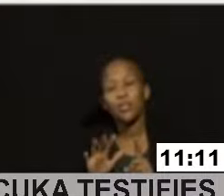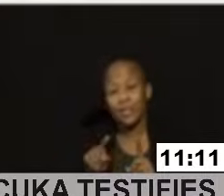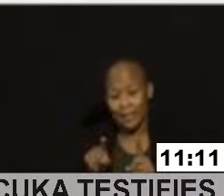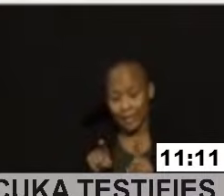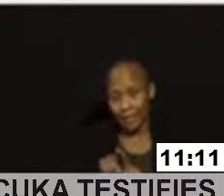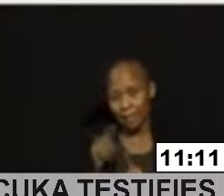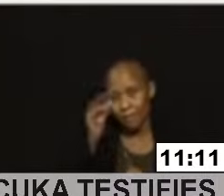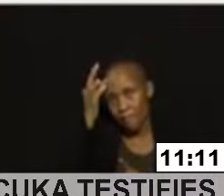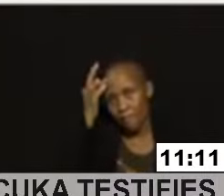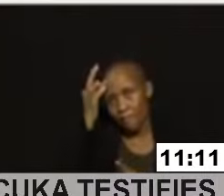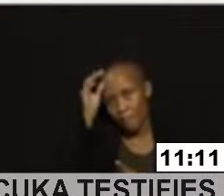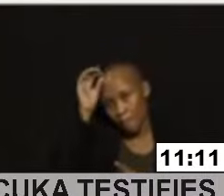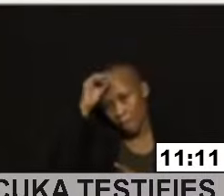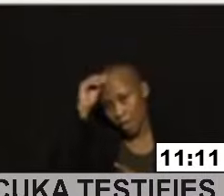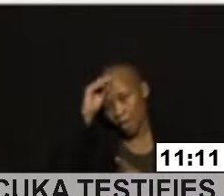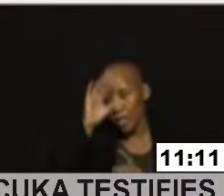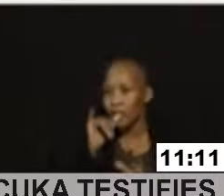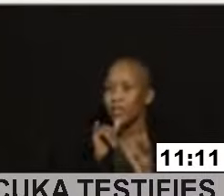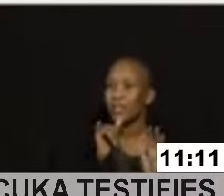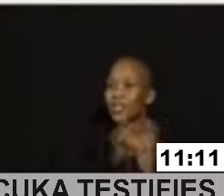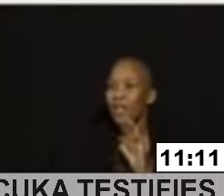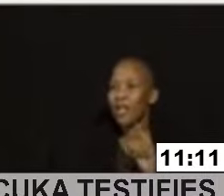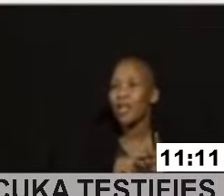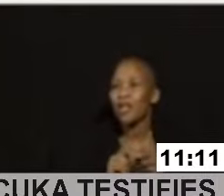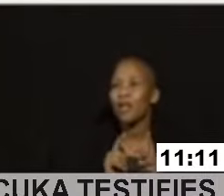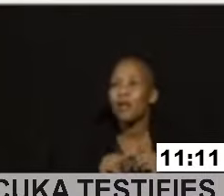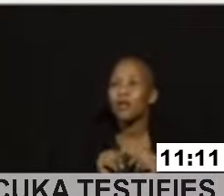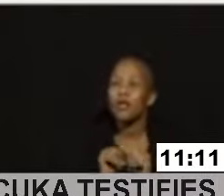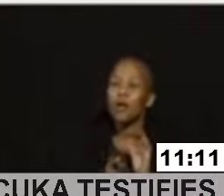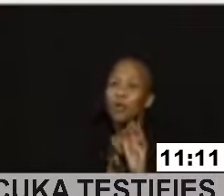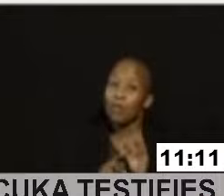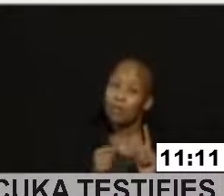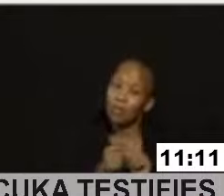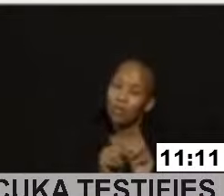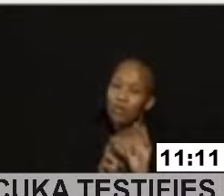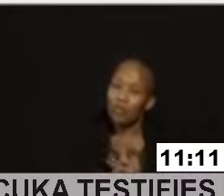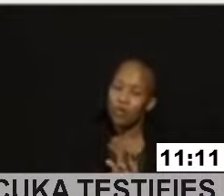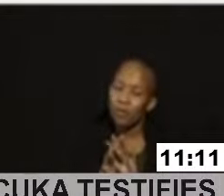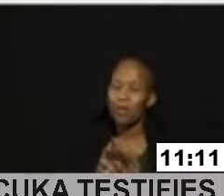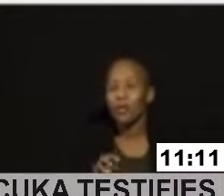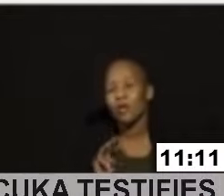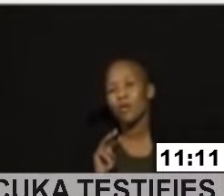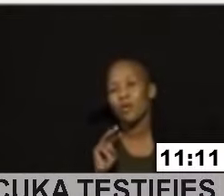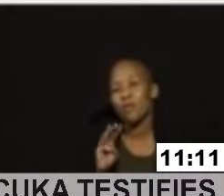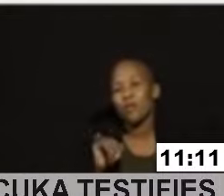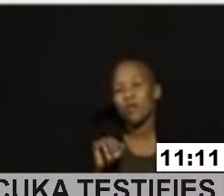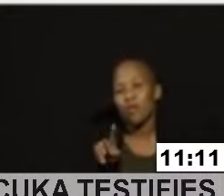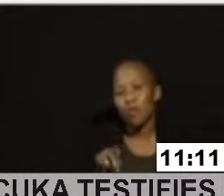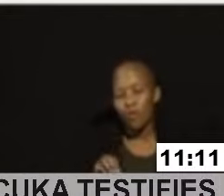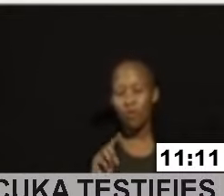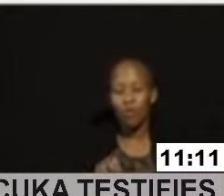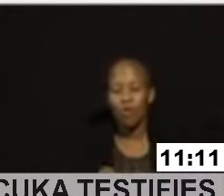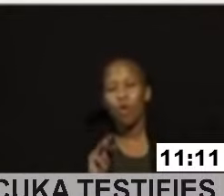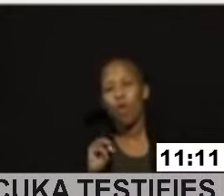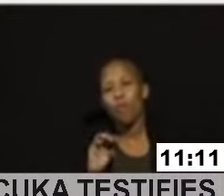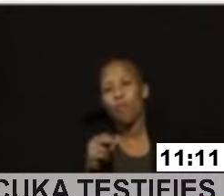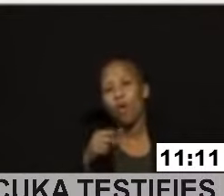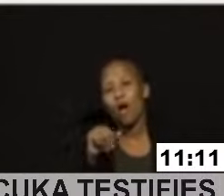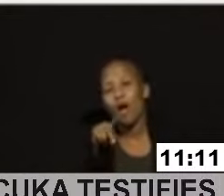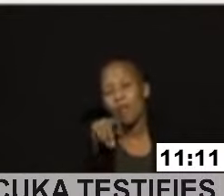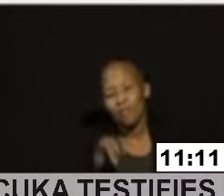And then the Biko family, who represent the Biko family, who represented the Mohapi family, who also was killed by the